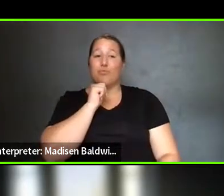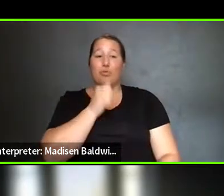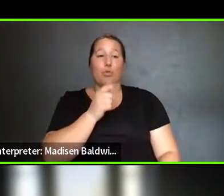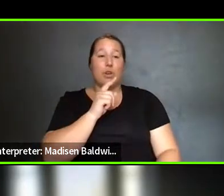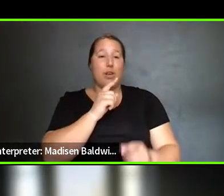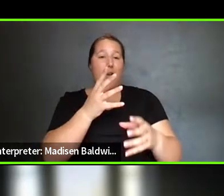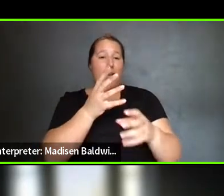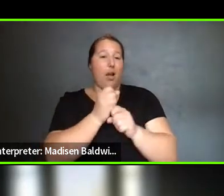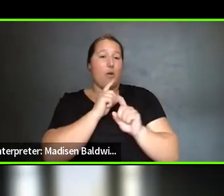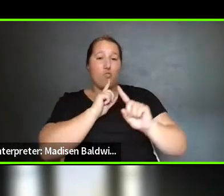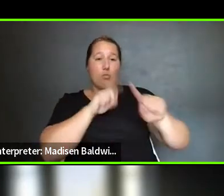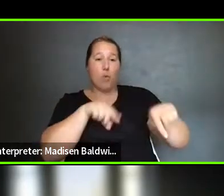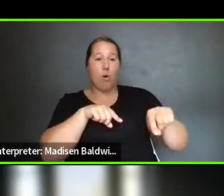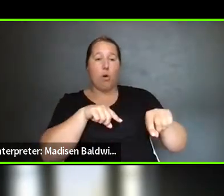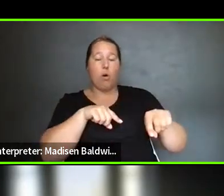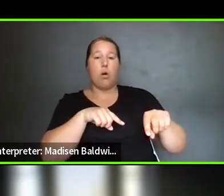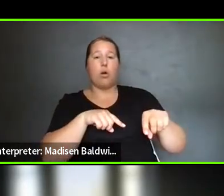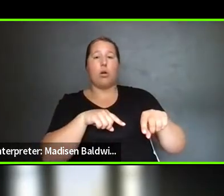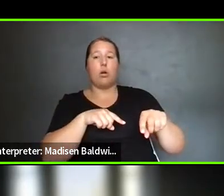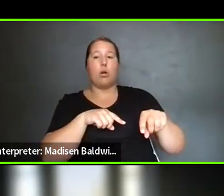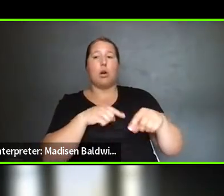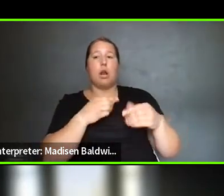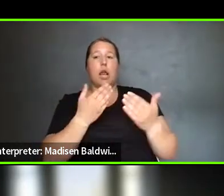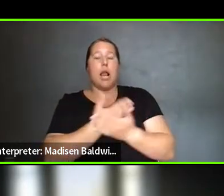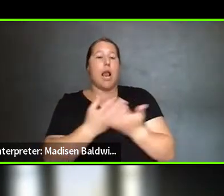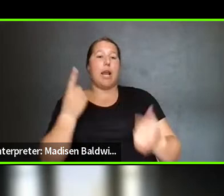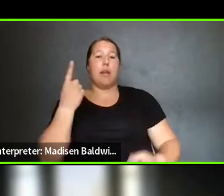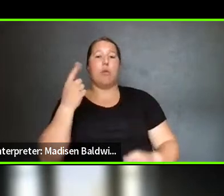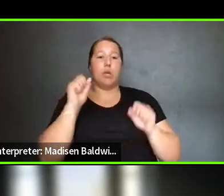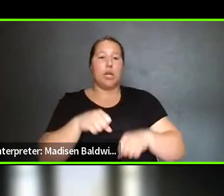report, anyone can always call